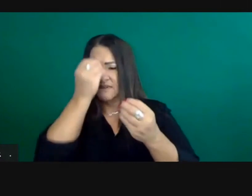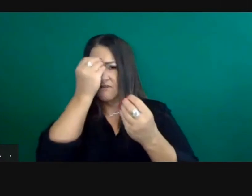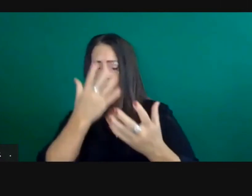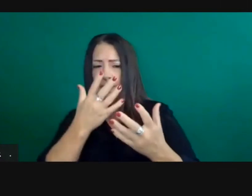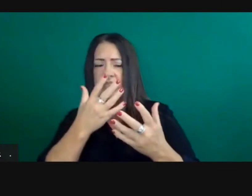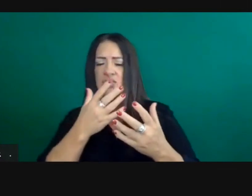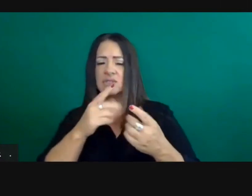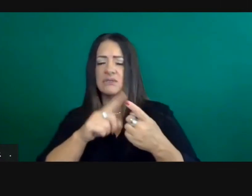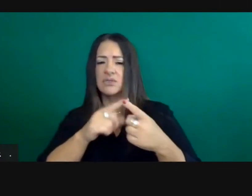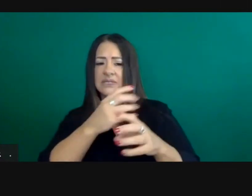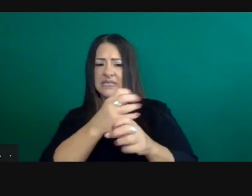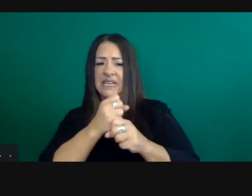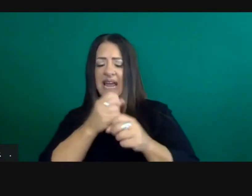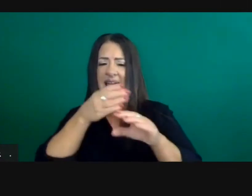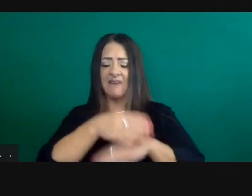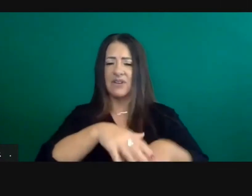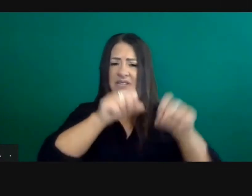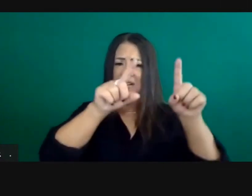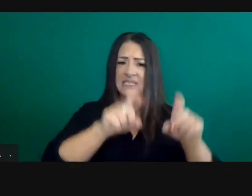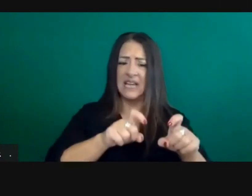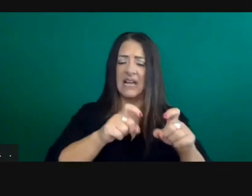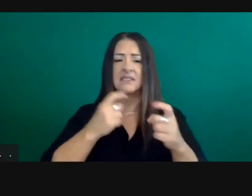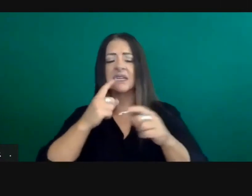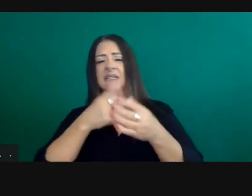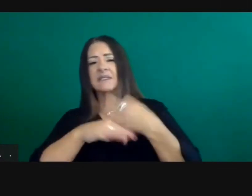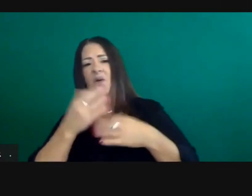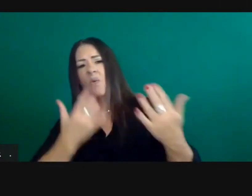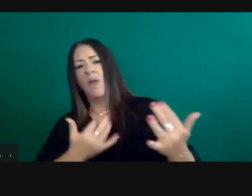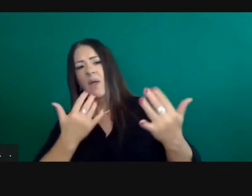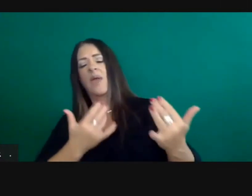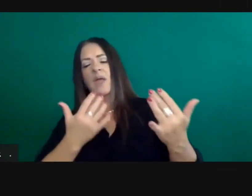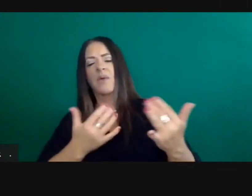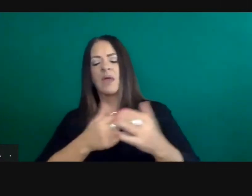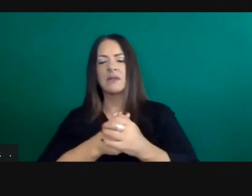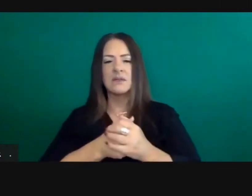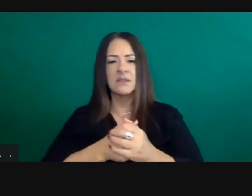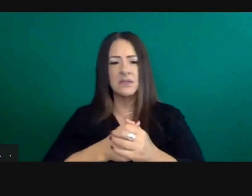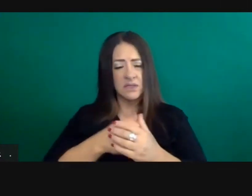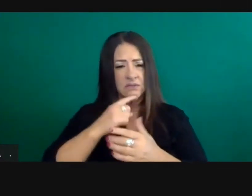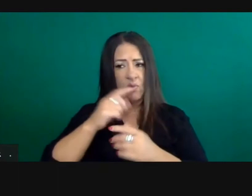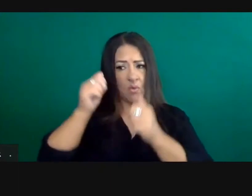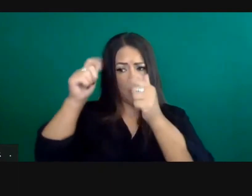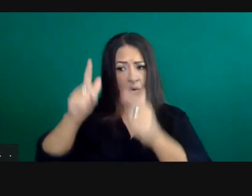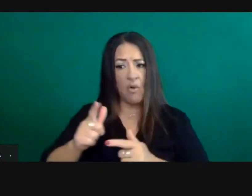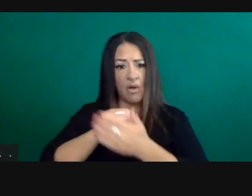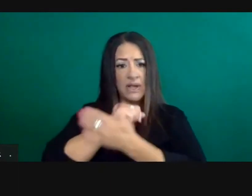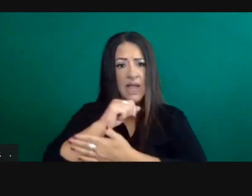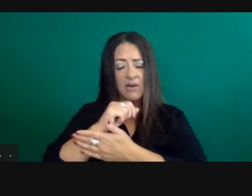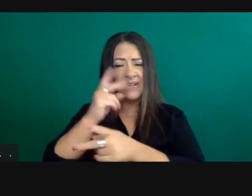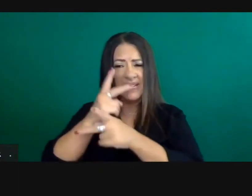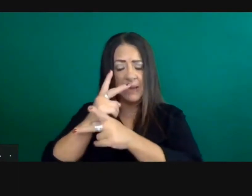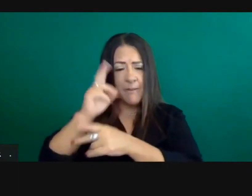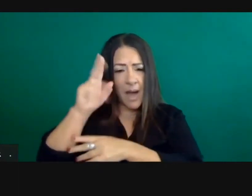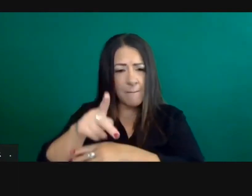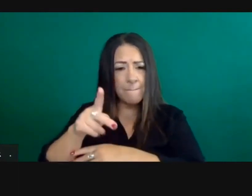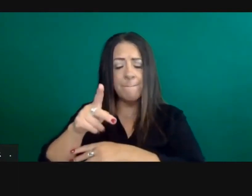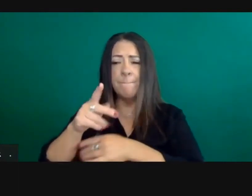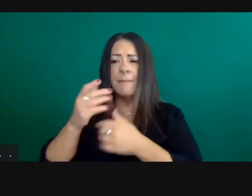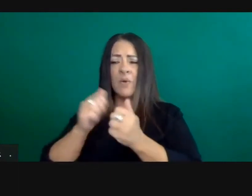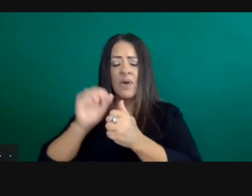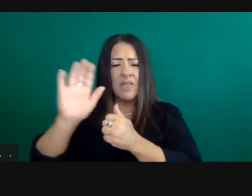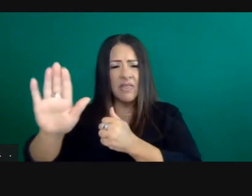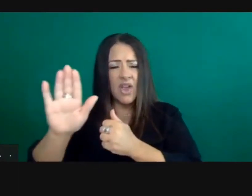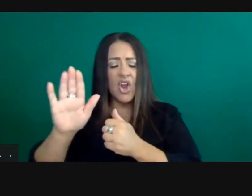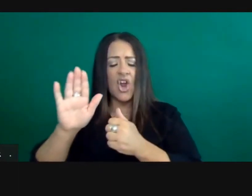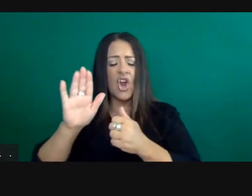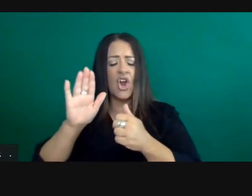has decreased. So wondering if this means that counties are having an easier time doing contact tracing. Are they keeping up? And is this contributing